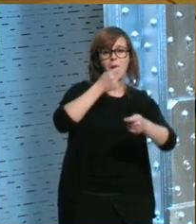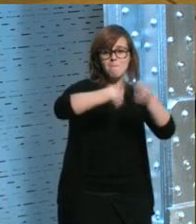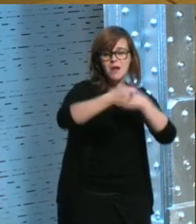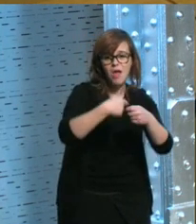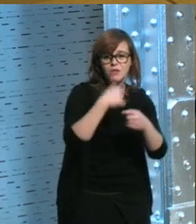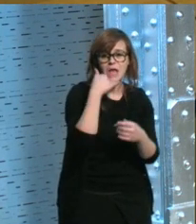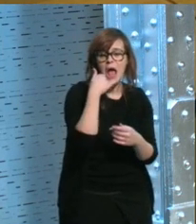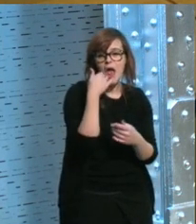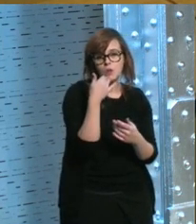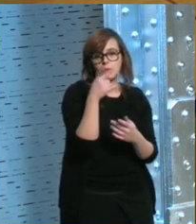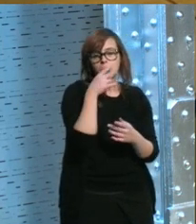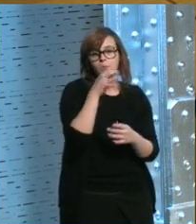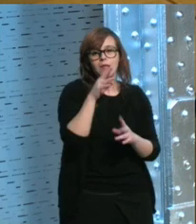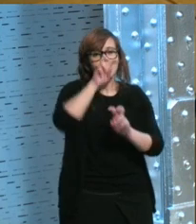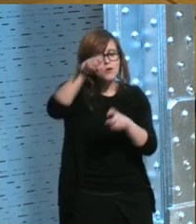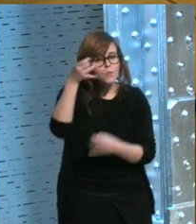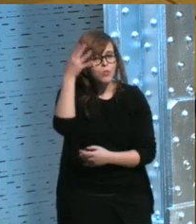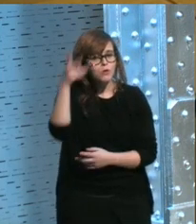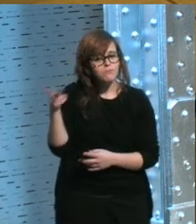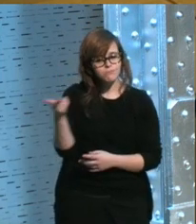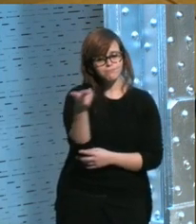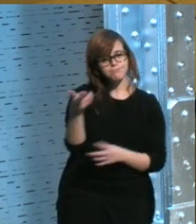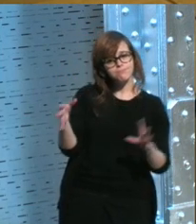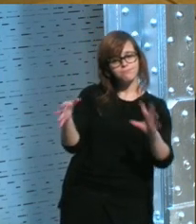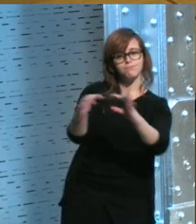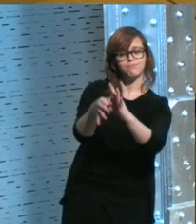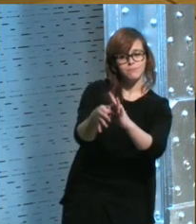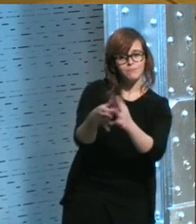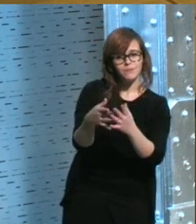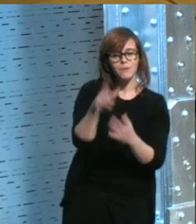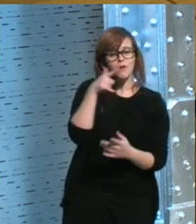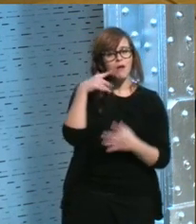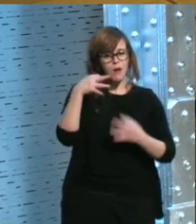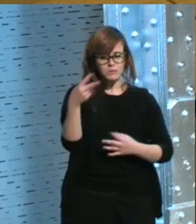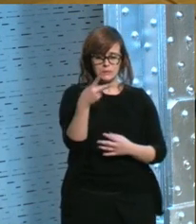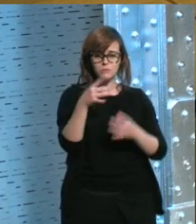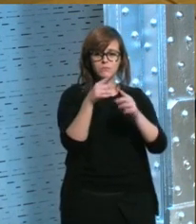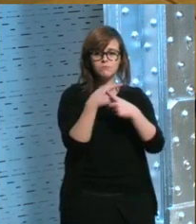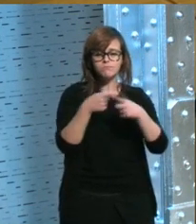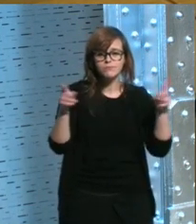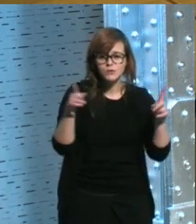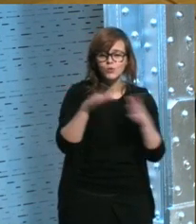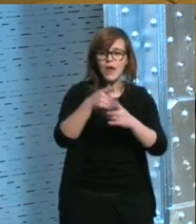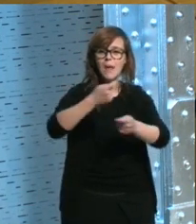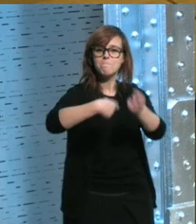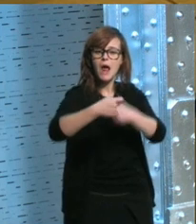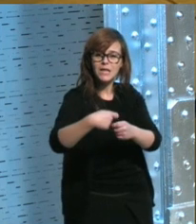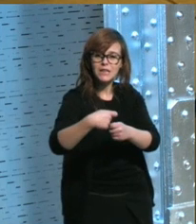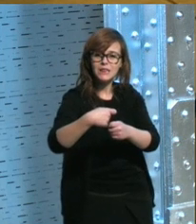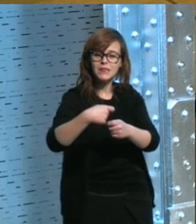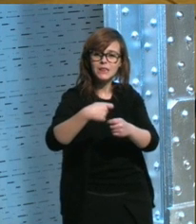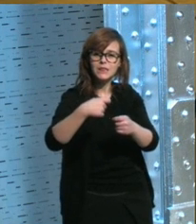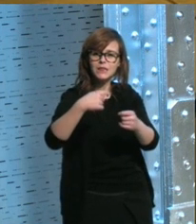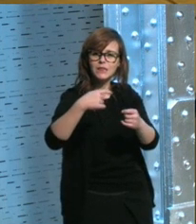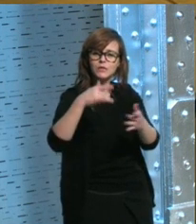innovation. And when you talk about activists, they are like separating the market from their